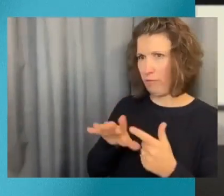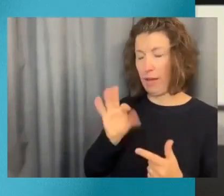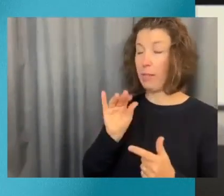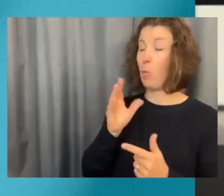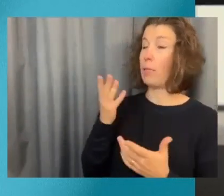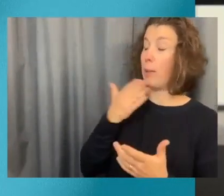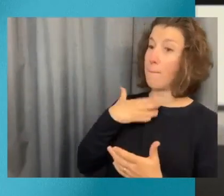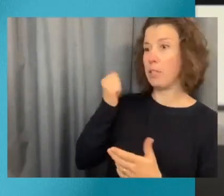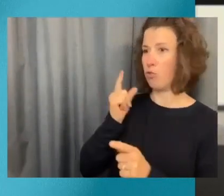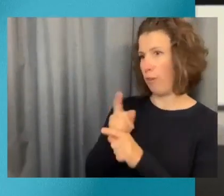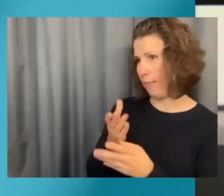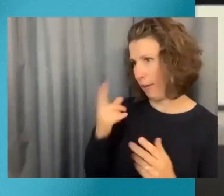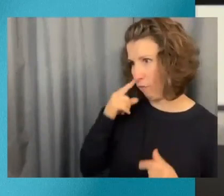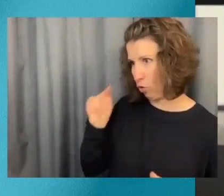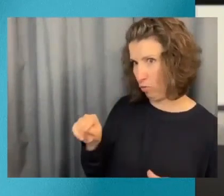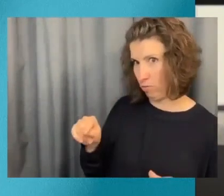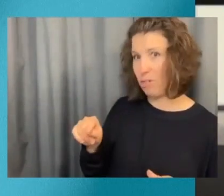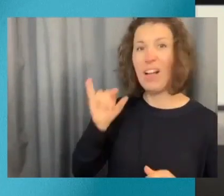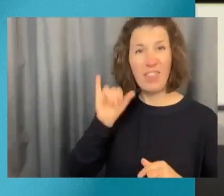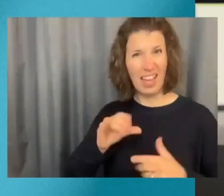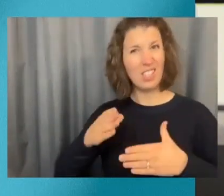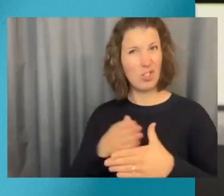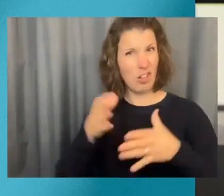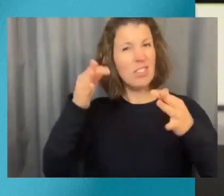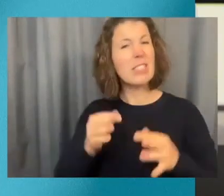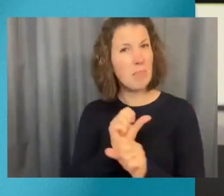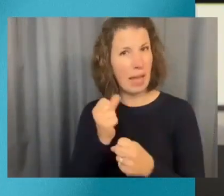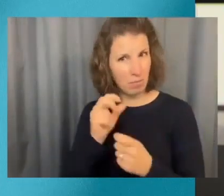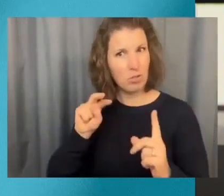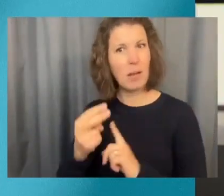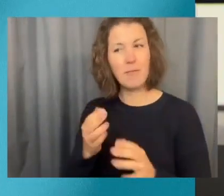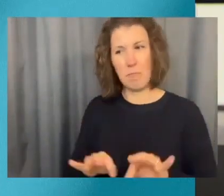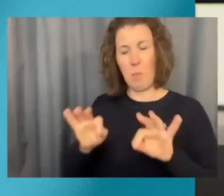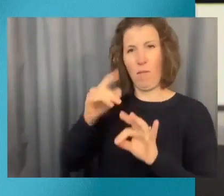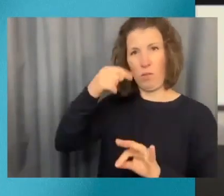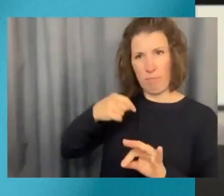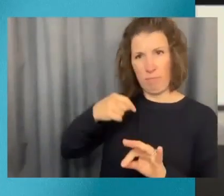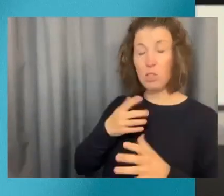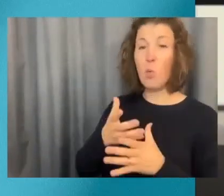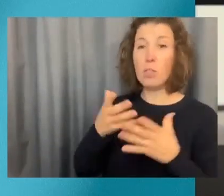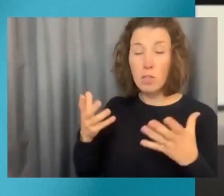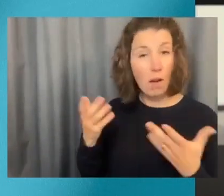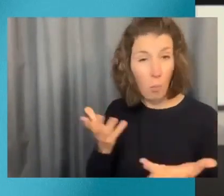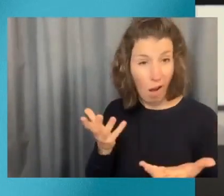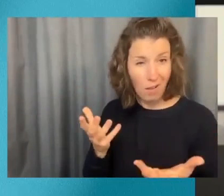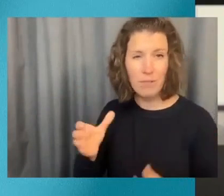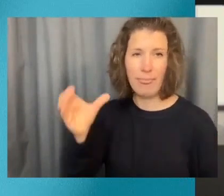process for me from Mhm. a shared decision making perspective. Yeah. Like, and so it's a lot of listening,